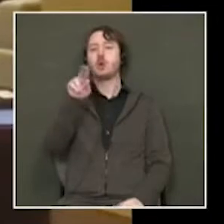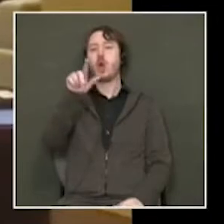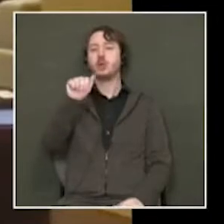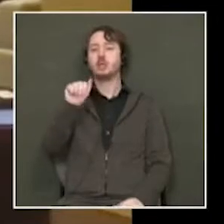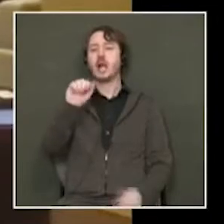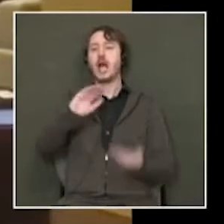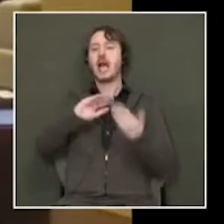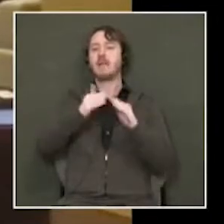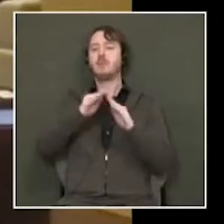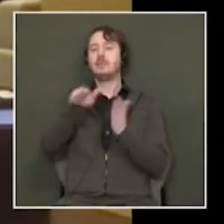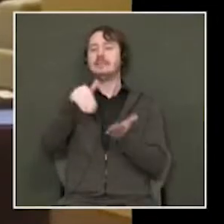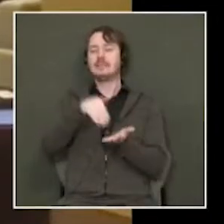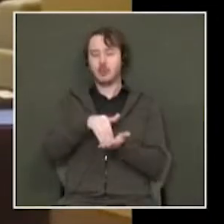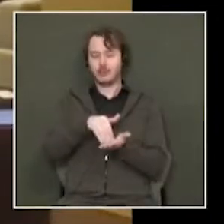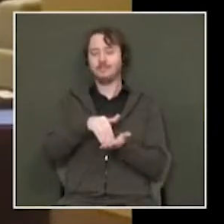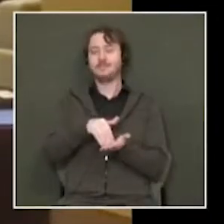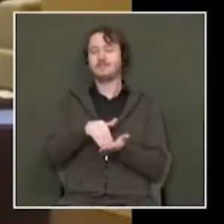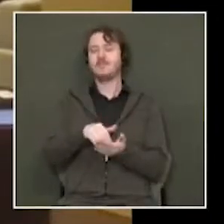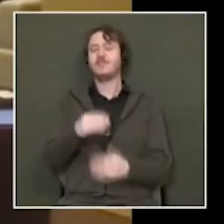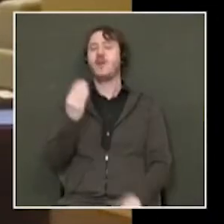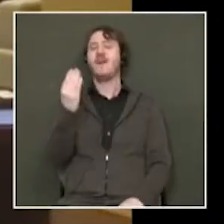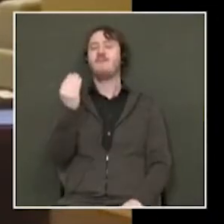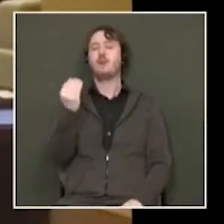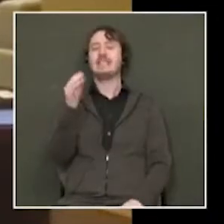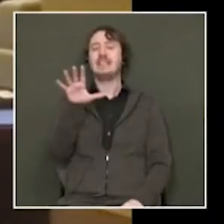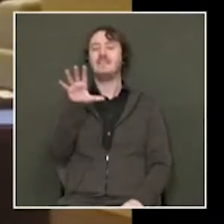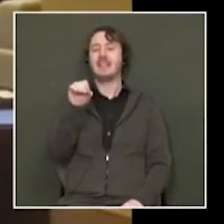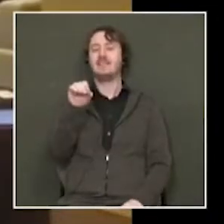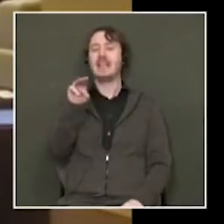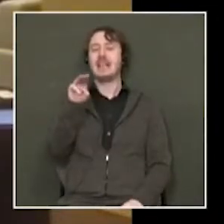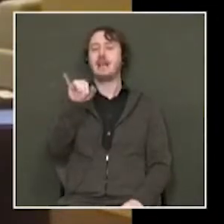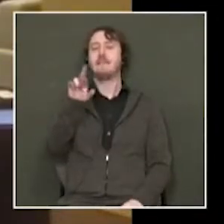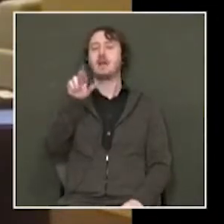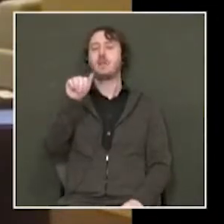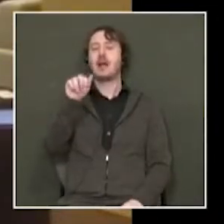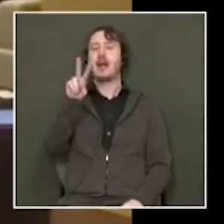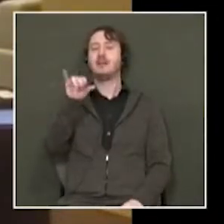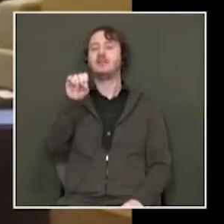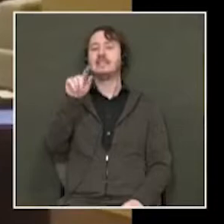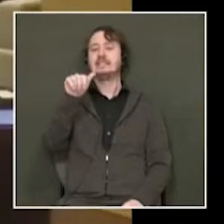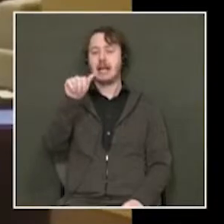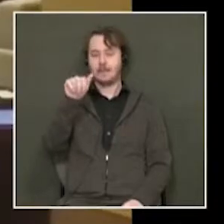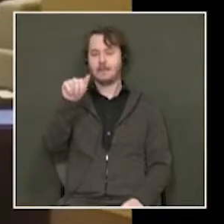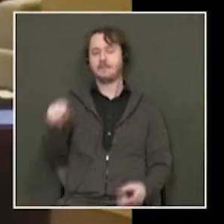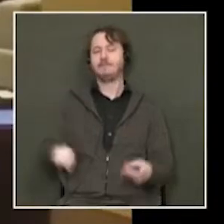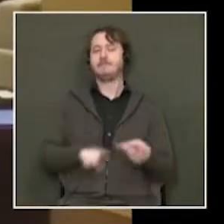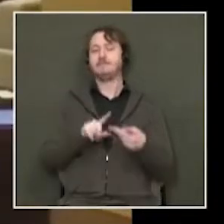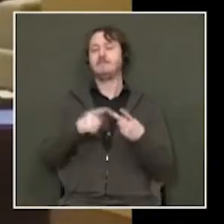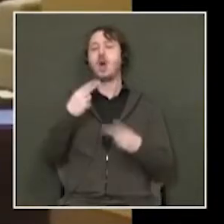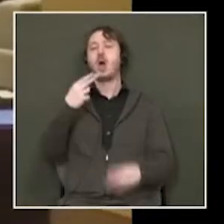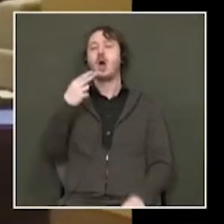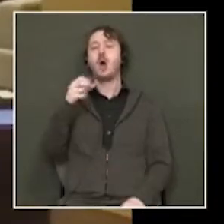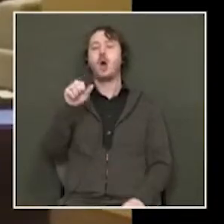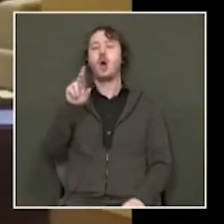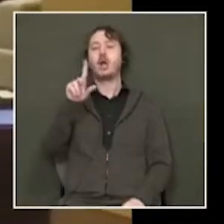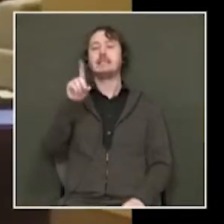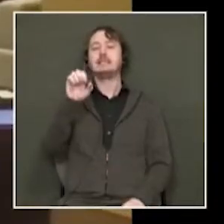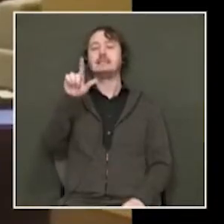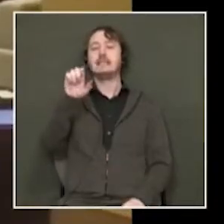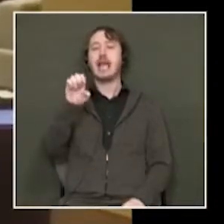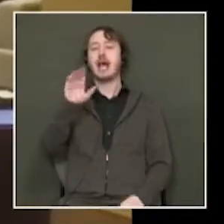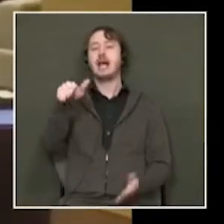Center, located at 1450 Mira Vista. Harlandale Community Center, located